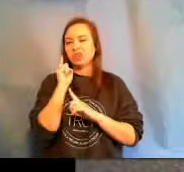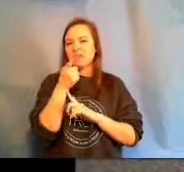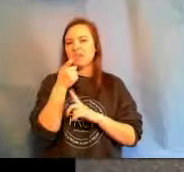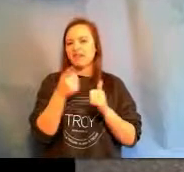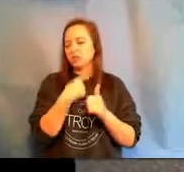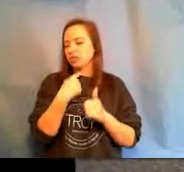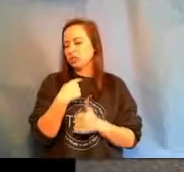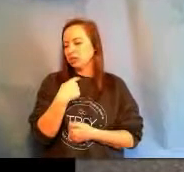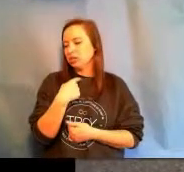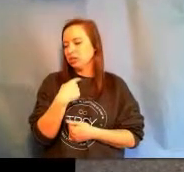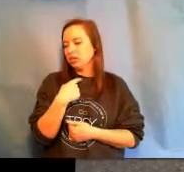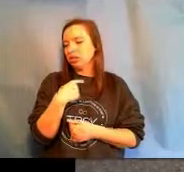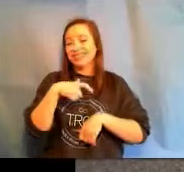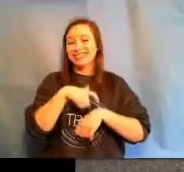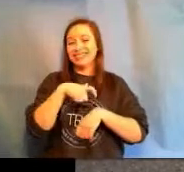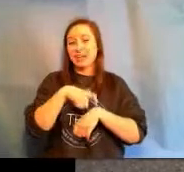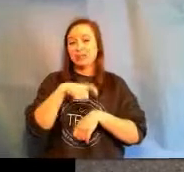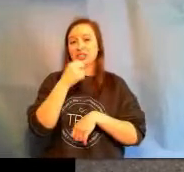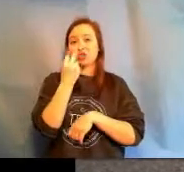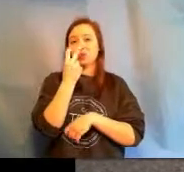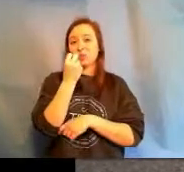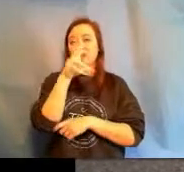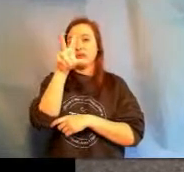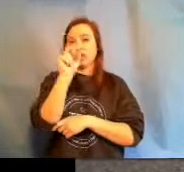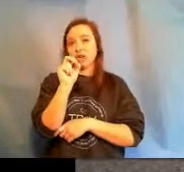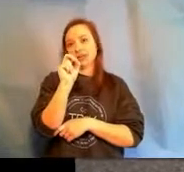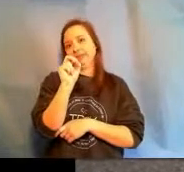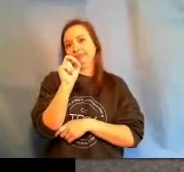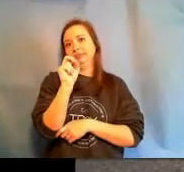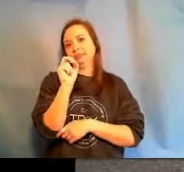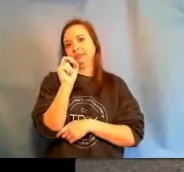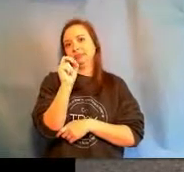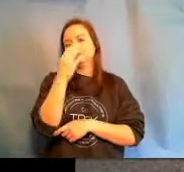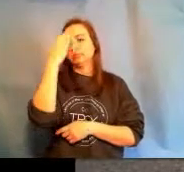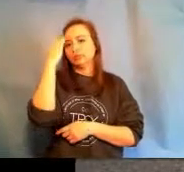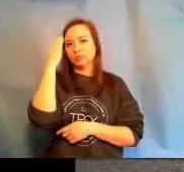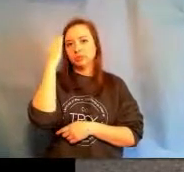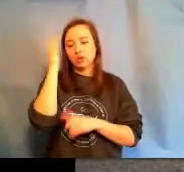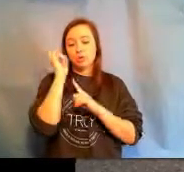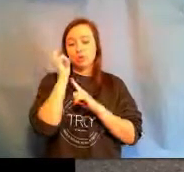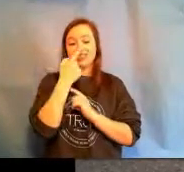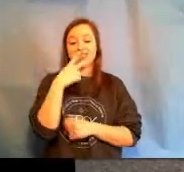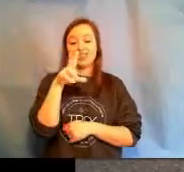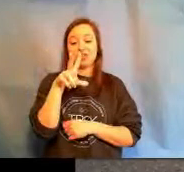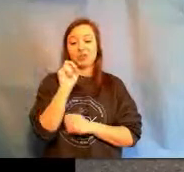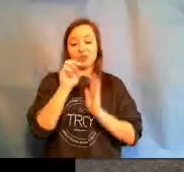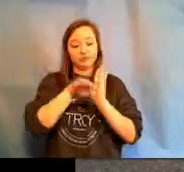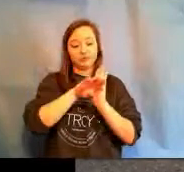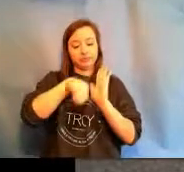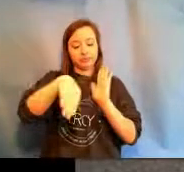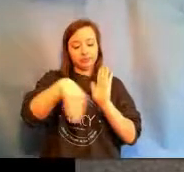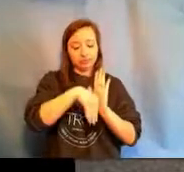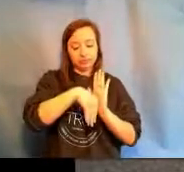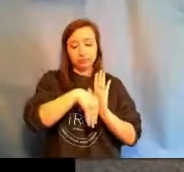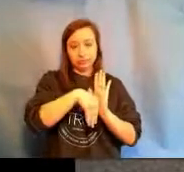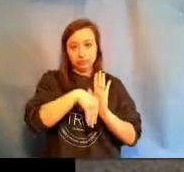easier. So our time says 12:30. We know when our minutes say 30, our minute hand